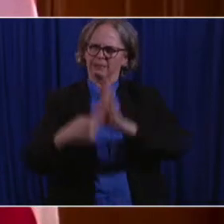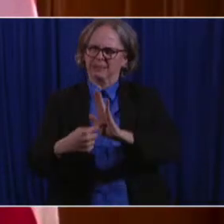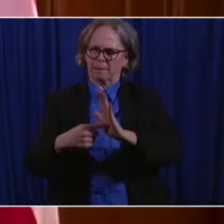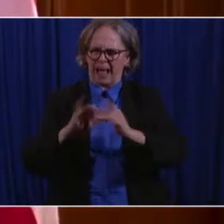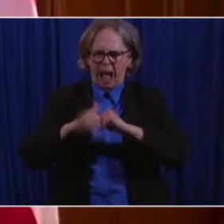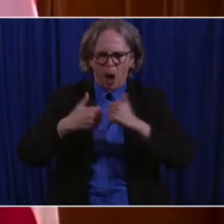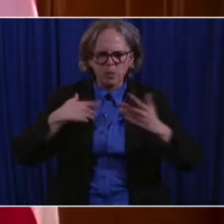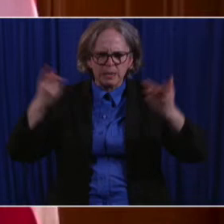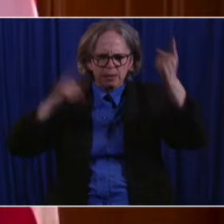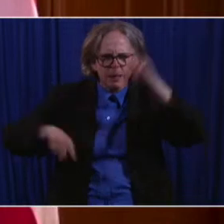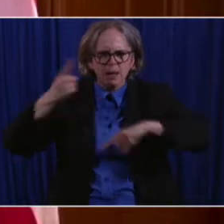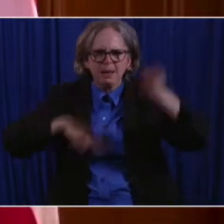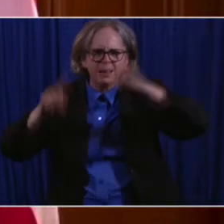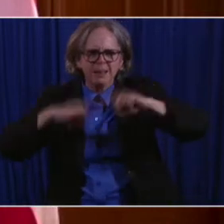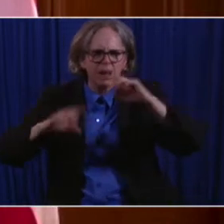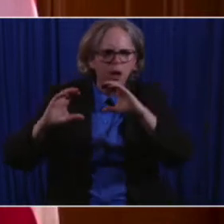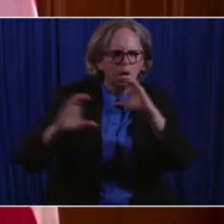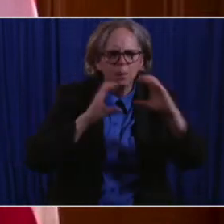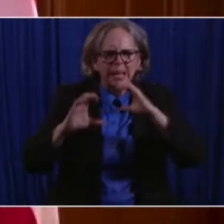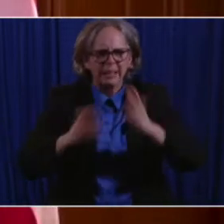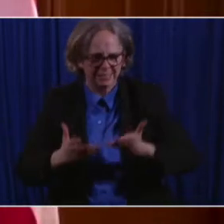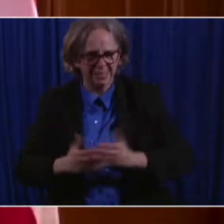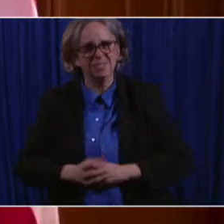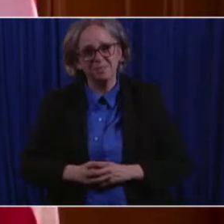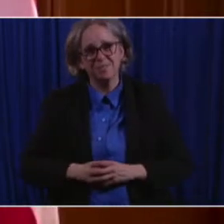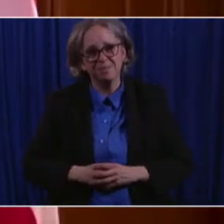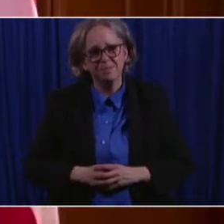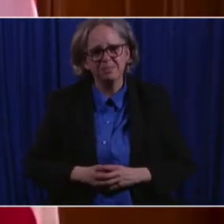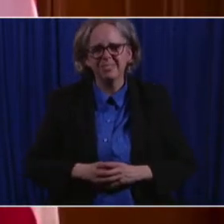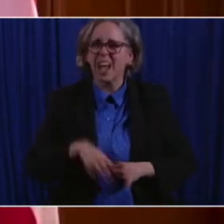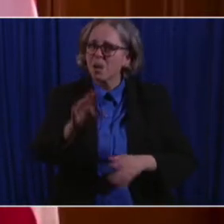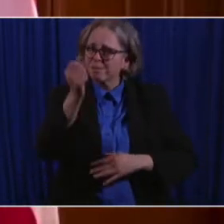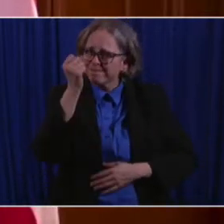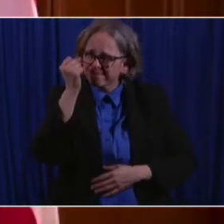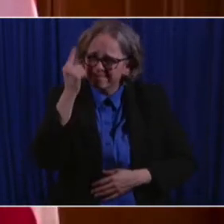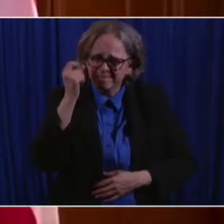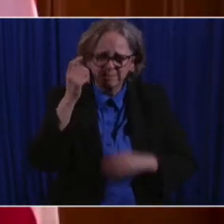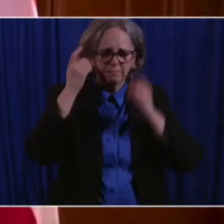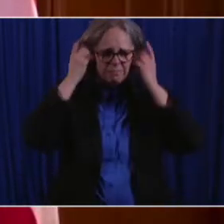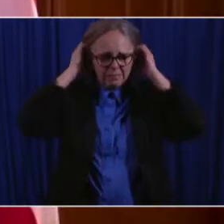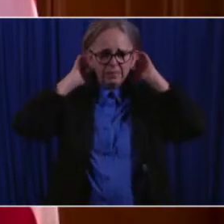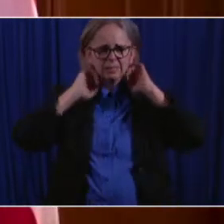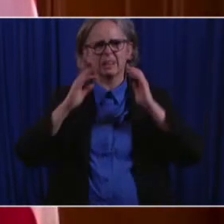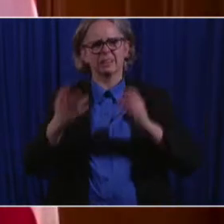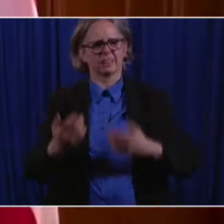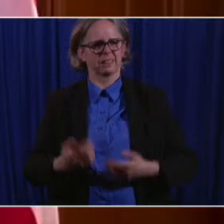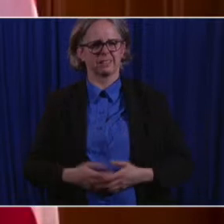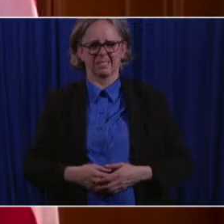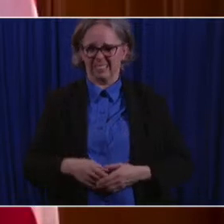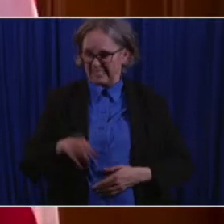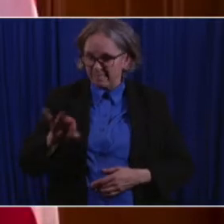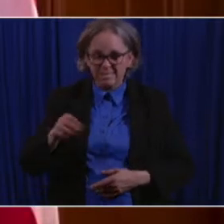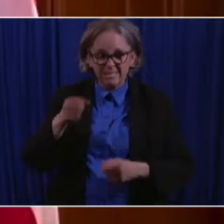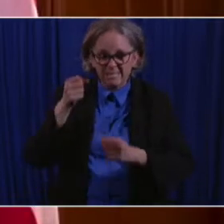the way we've tried to fill the holes so far has been